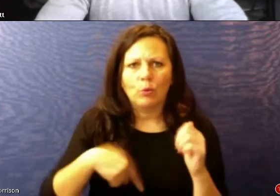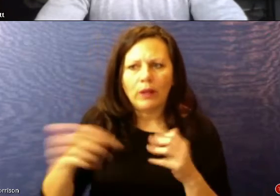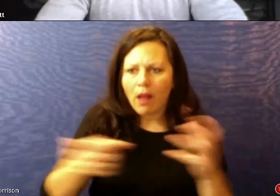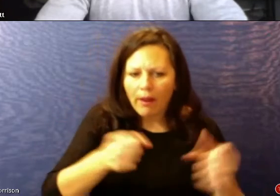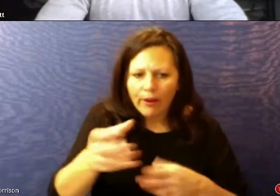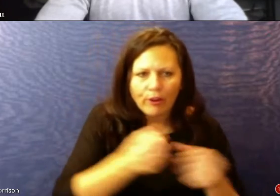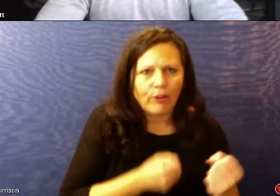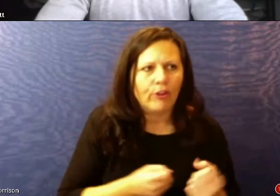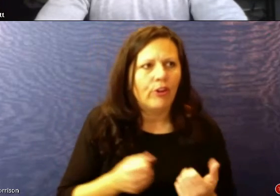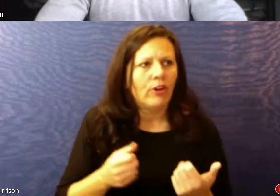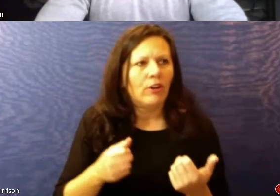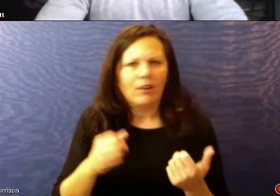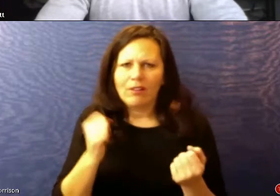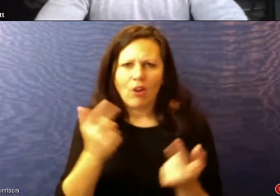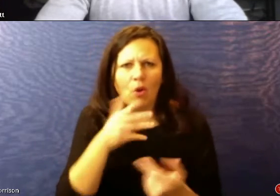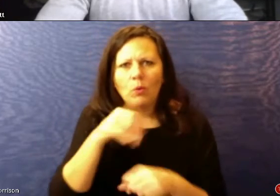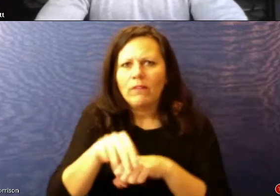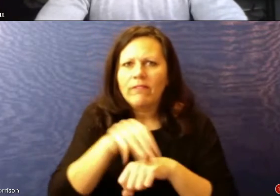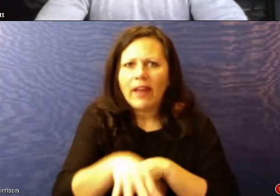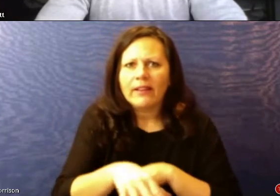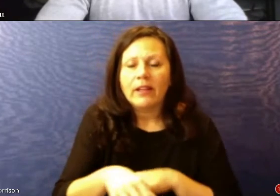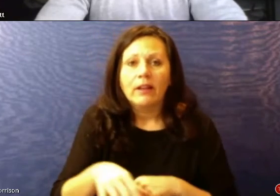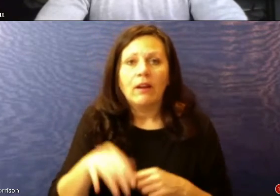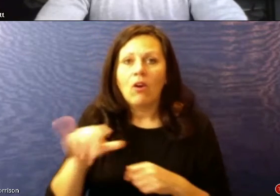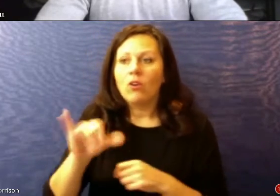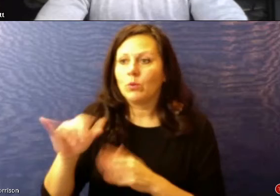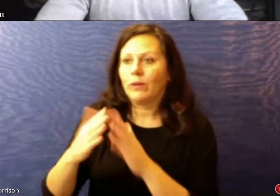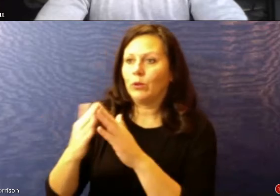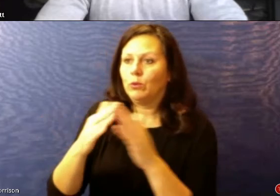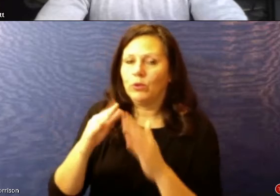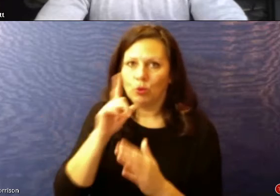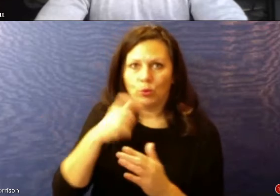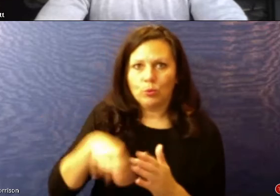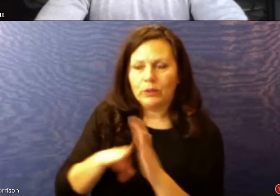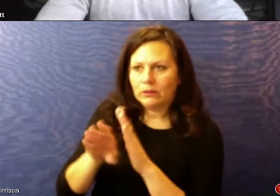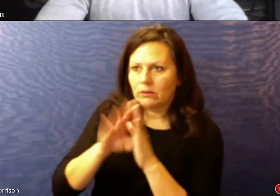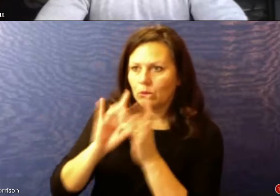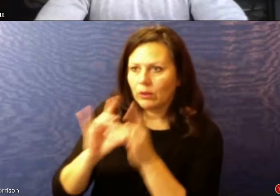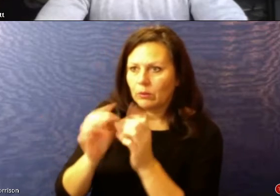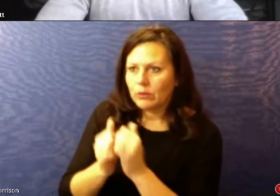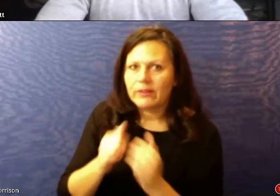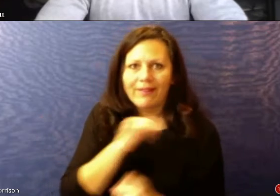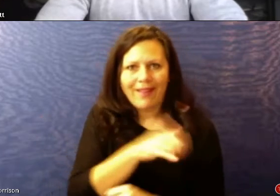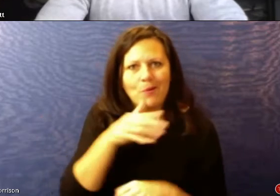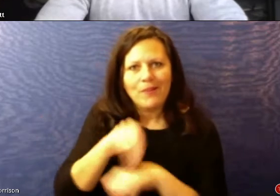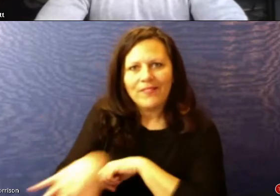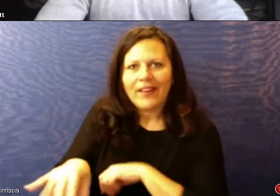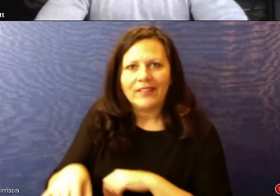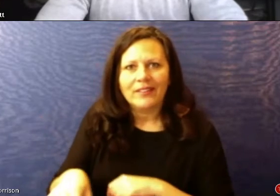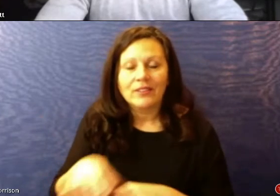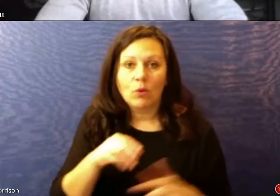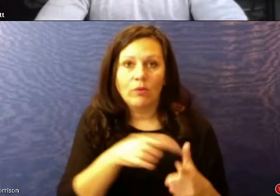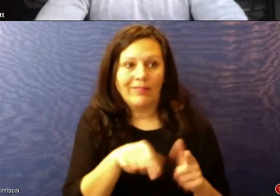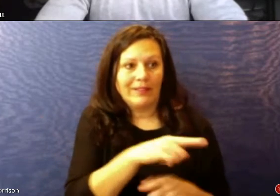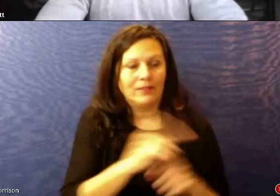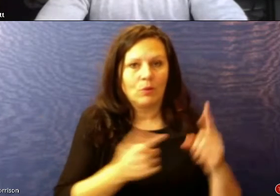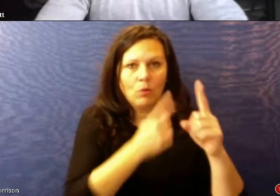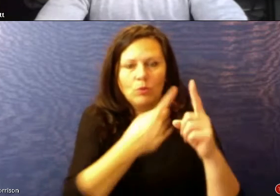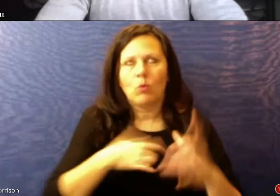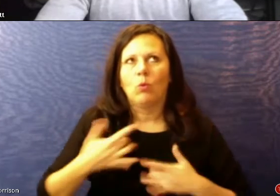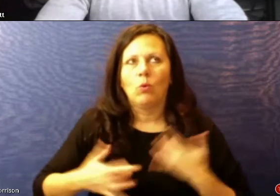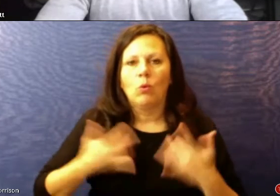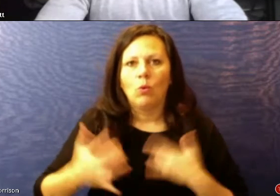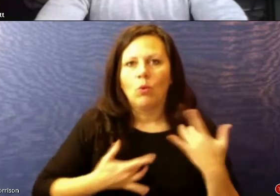affect who we build relationships with in the community. So we are really excited about this. So we're expecting it to